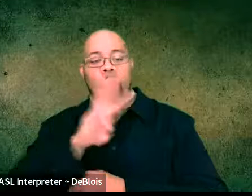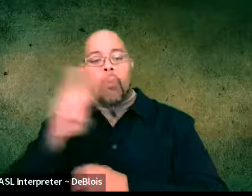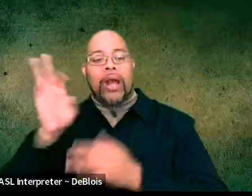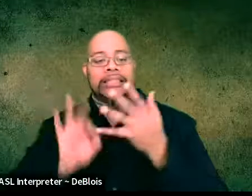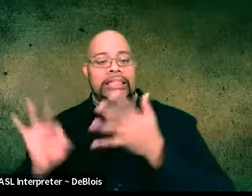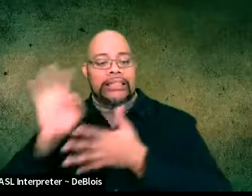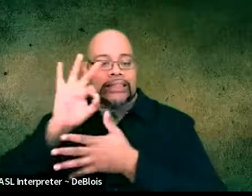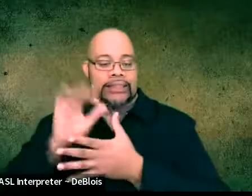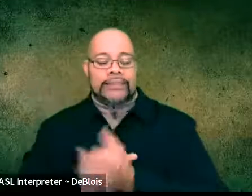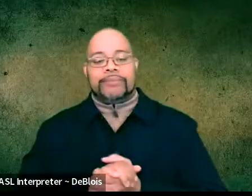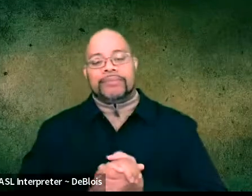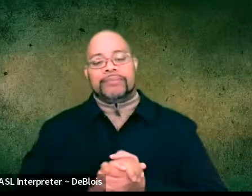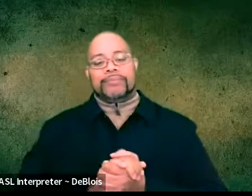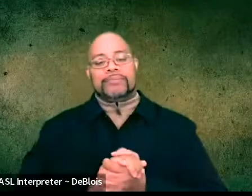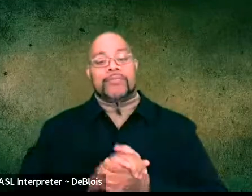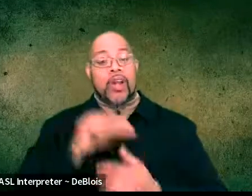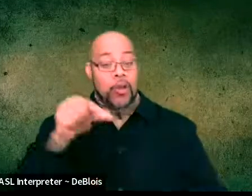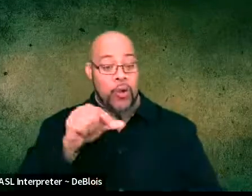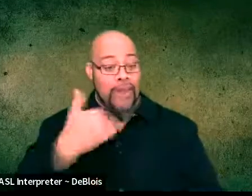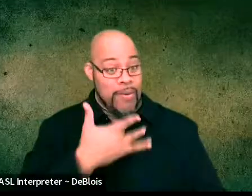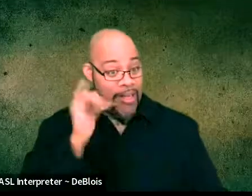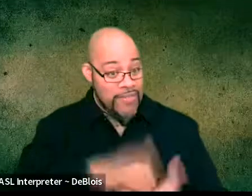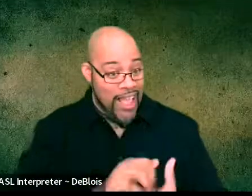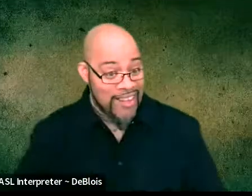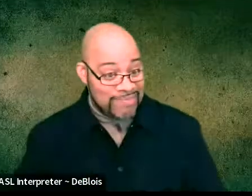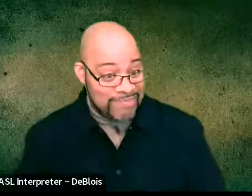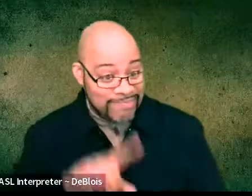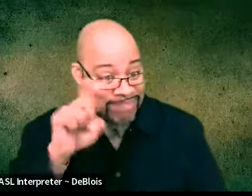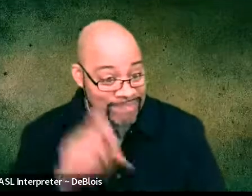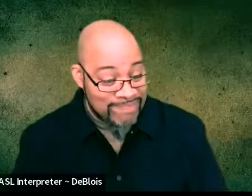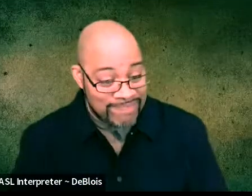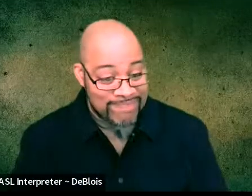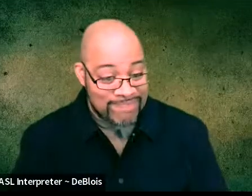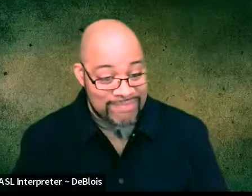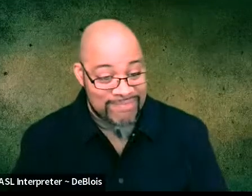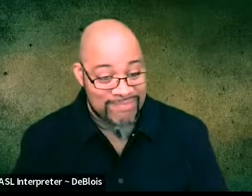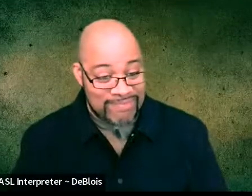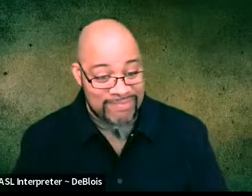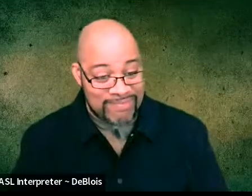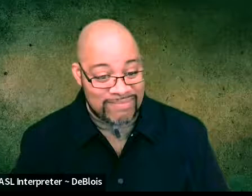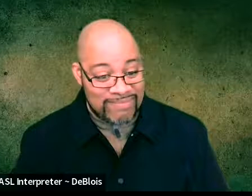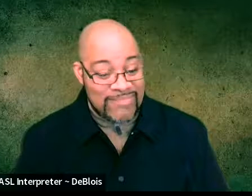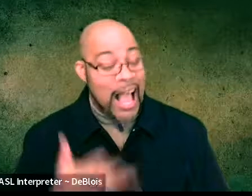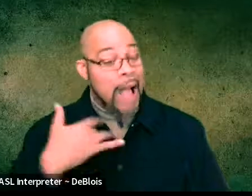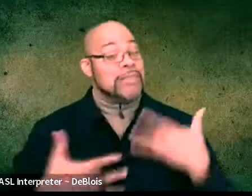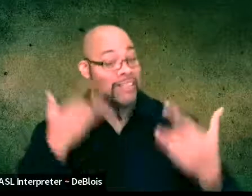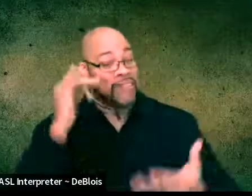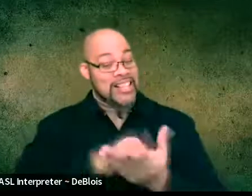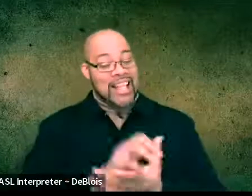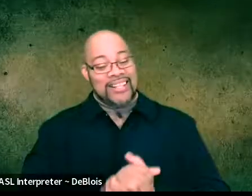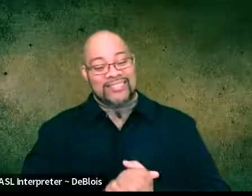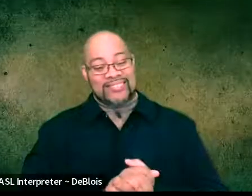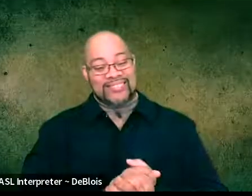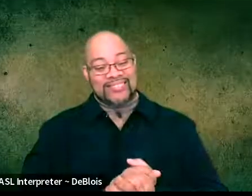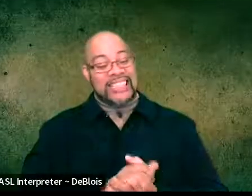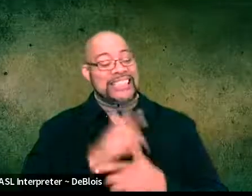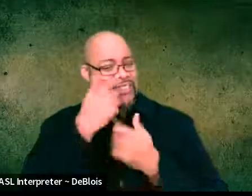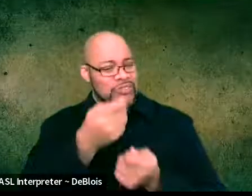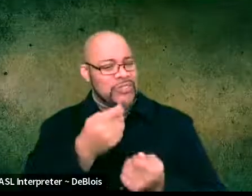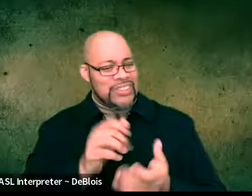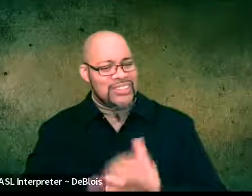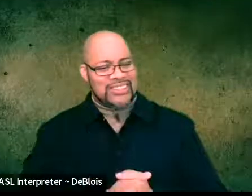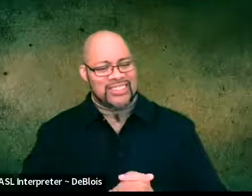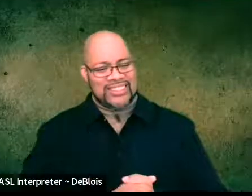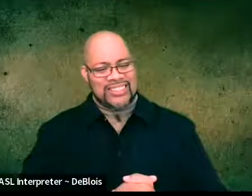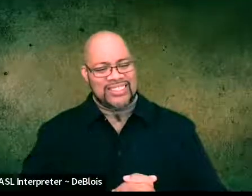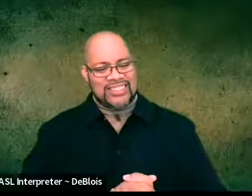Q, how you feel about that? I'm excited for that. That sounds real interesting to me. I need to